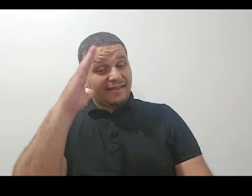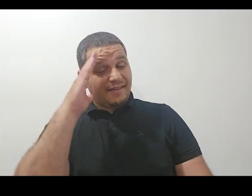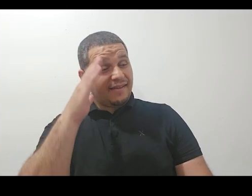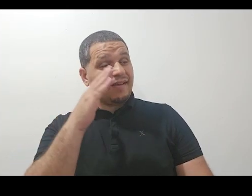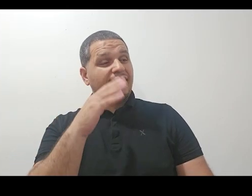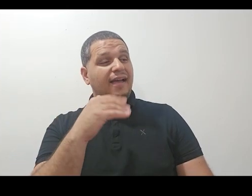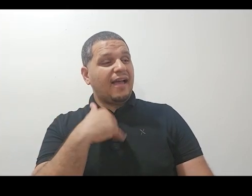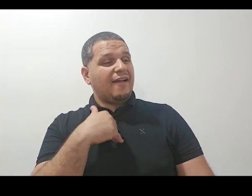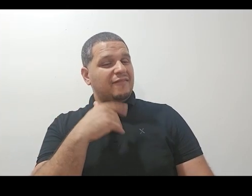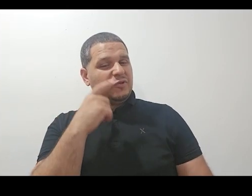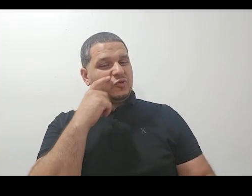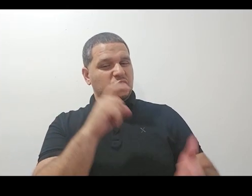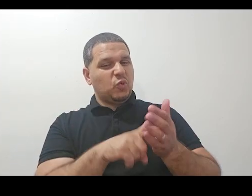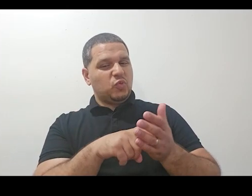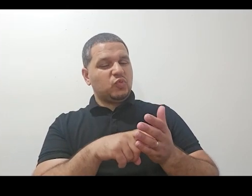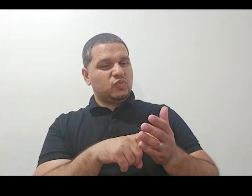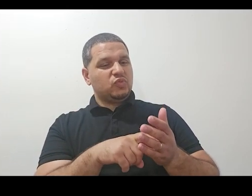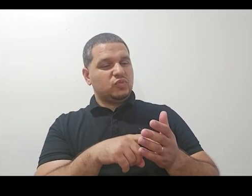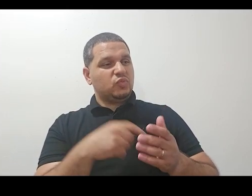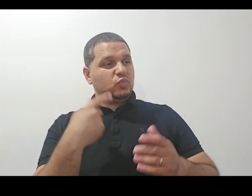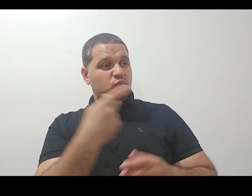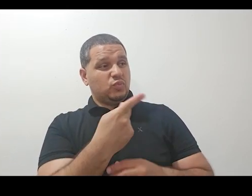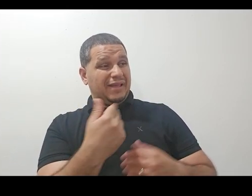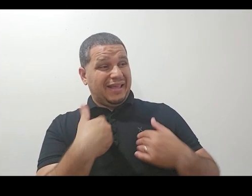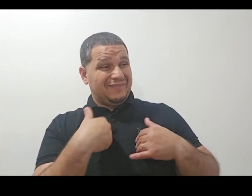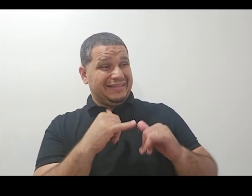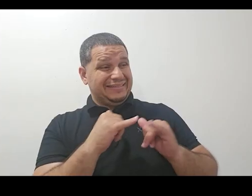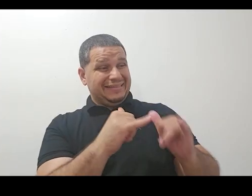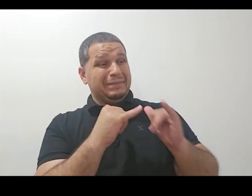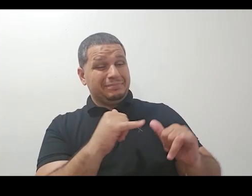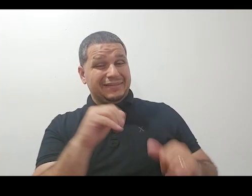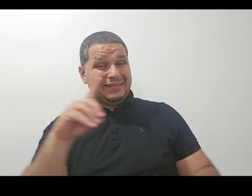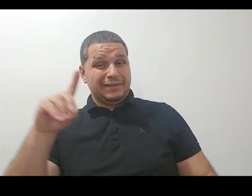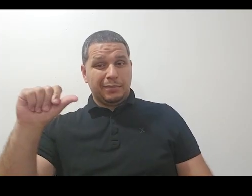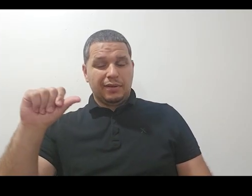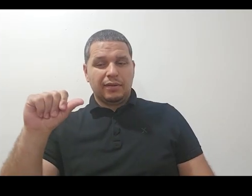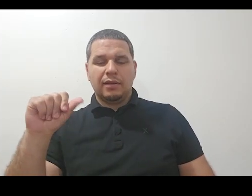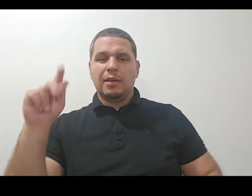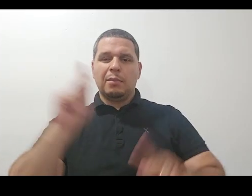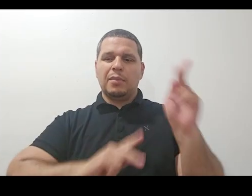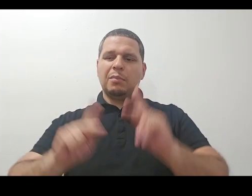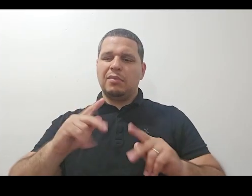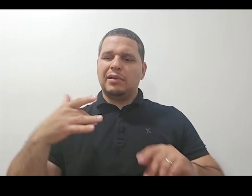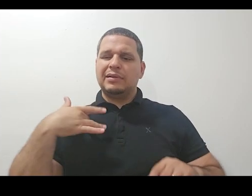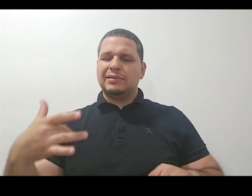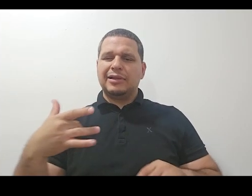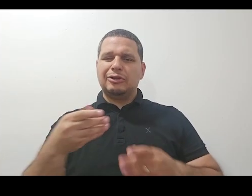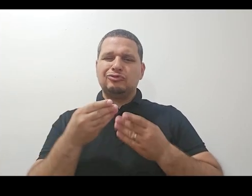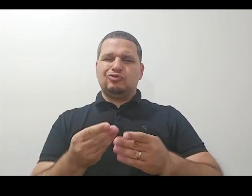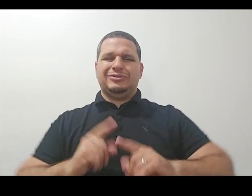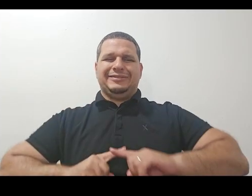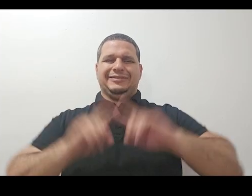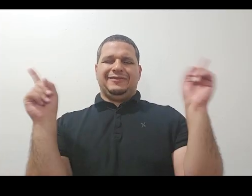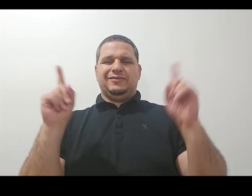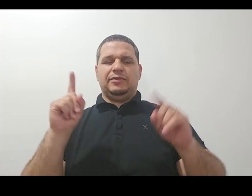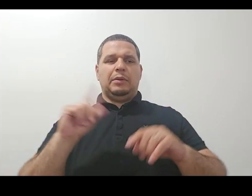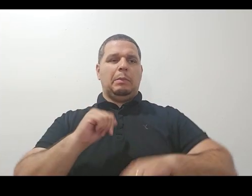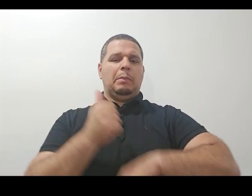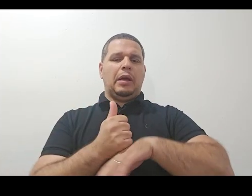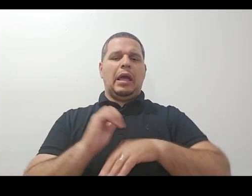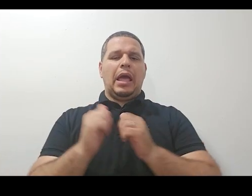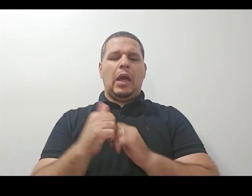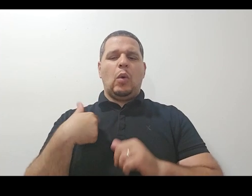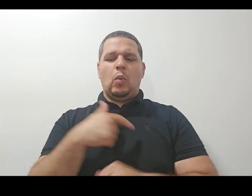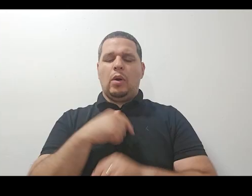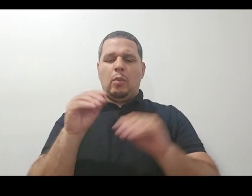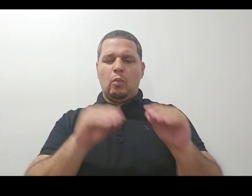Hi, Mama. I've noticed that even though we have the same disability, people tend to treat us differently